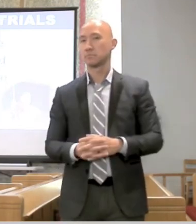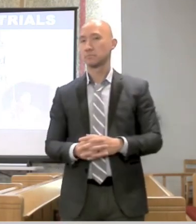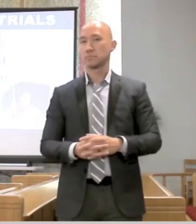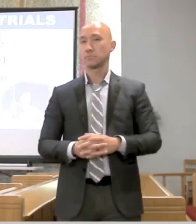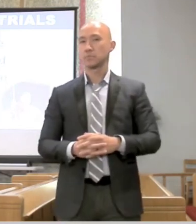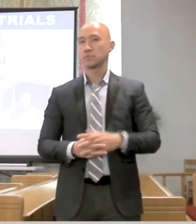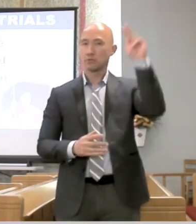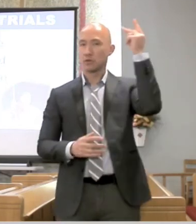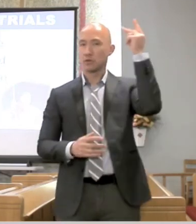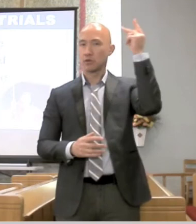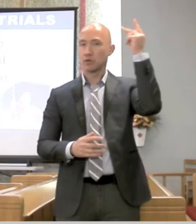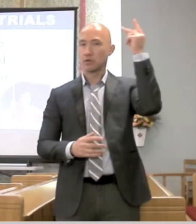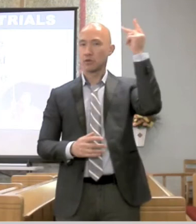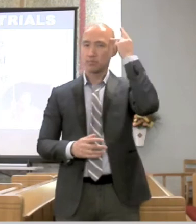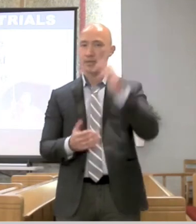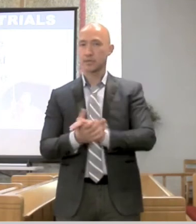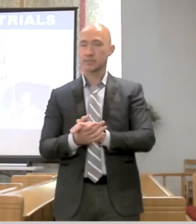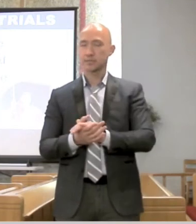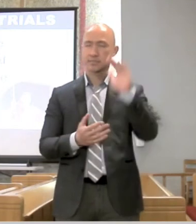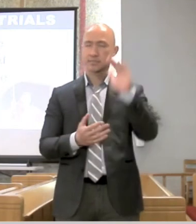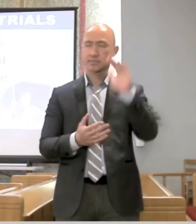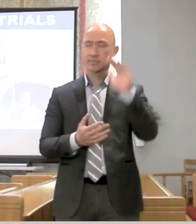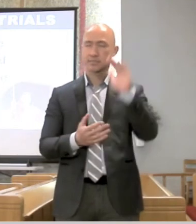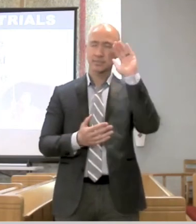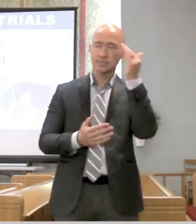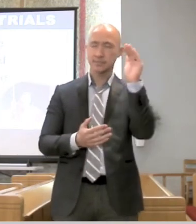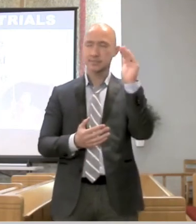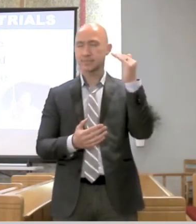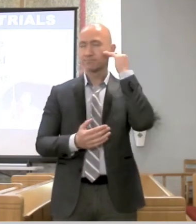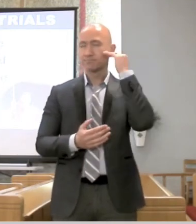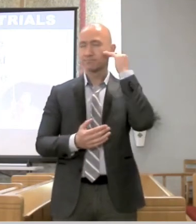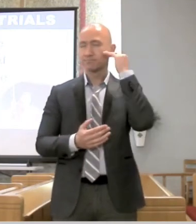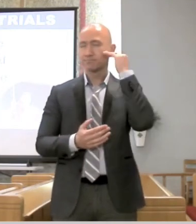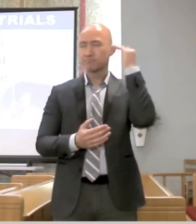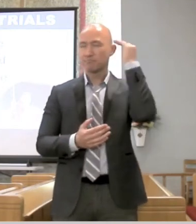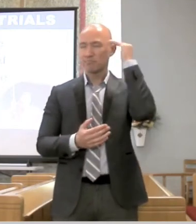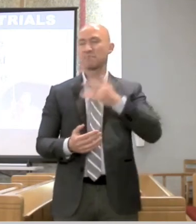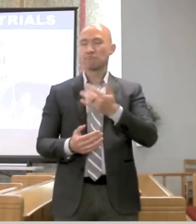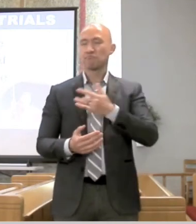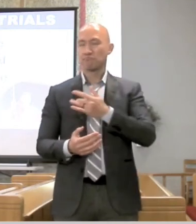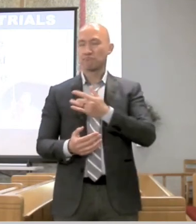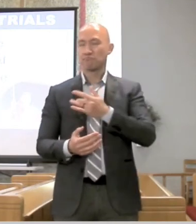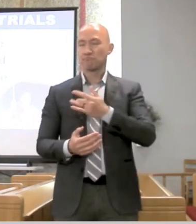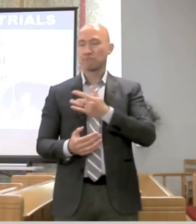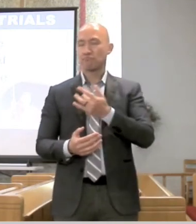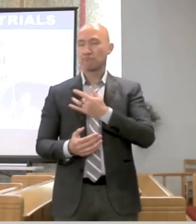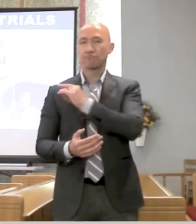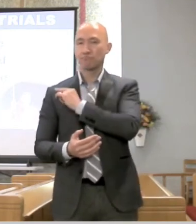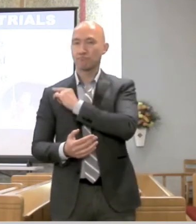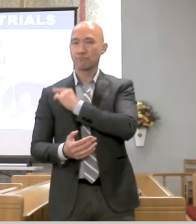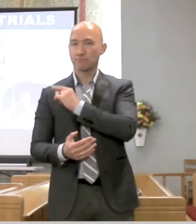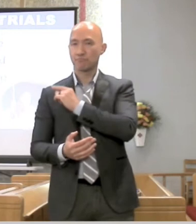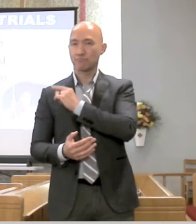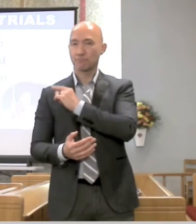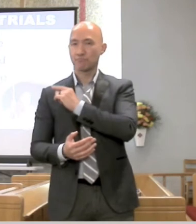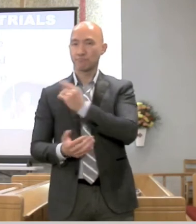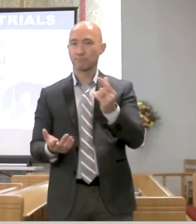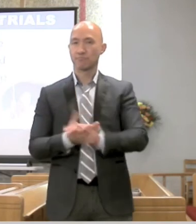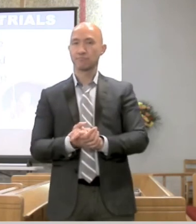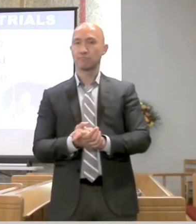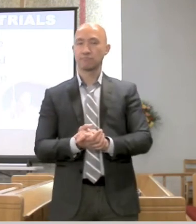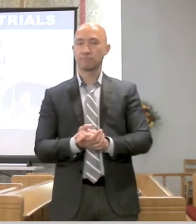just trying to do their bidding and then move on with the day. He apparently had a conscience. And plus, we're going to